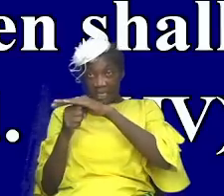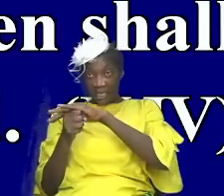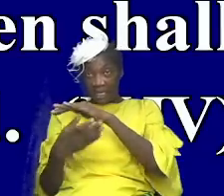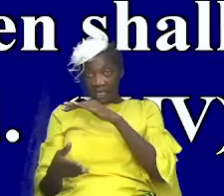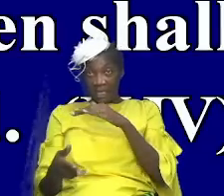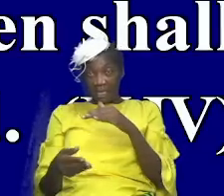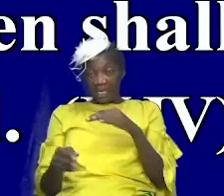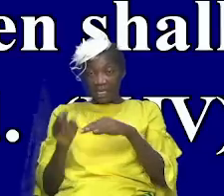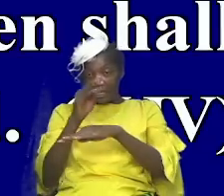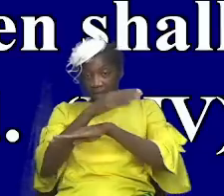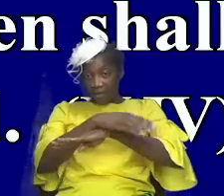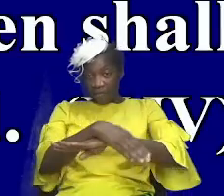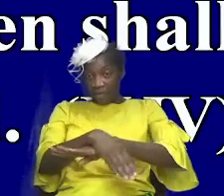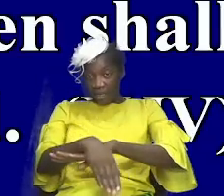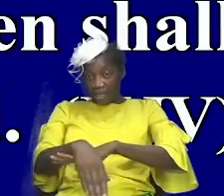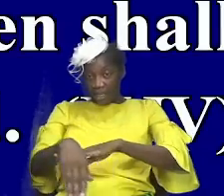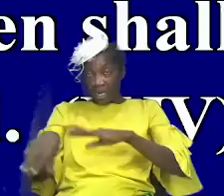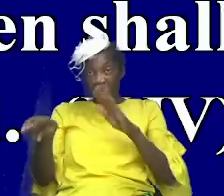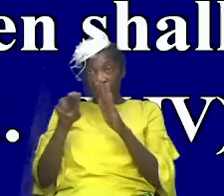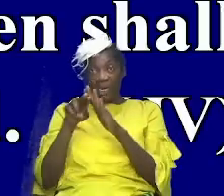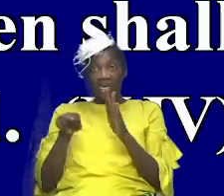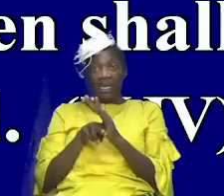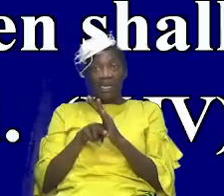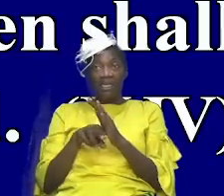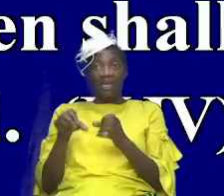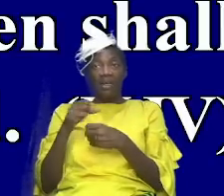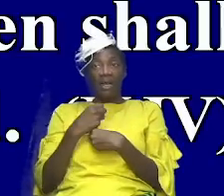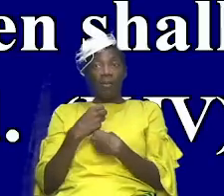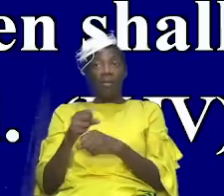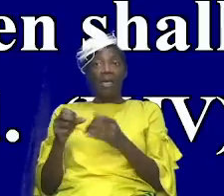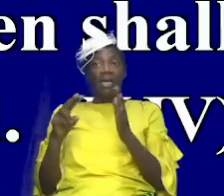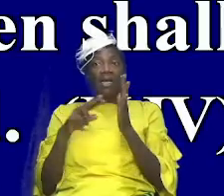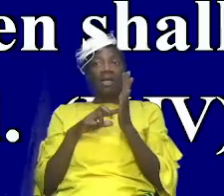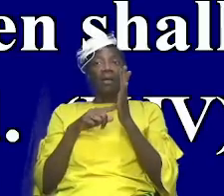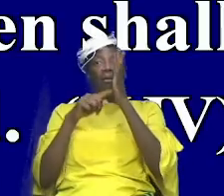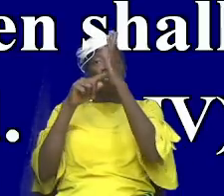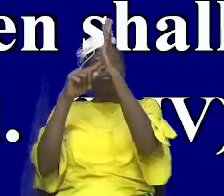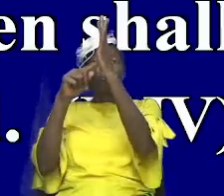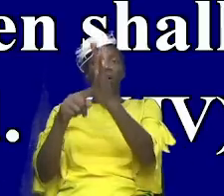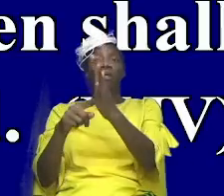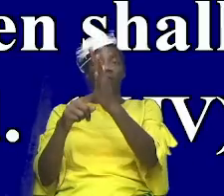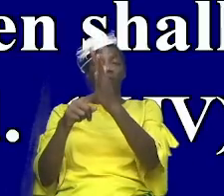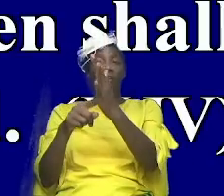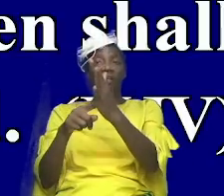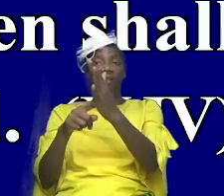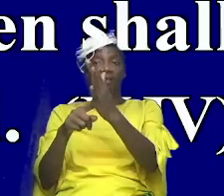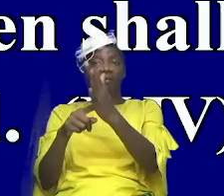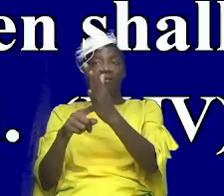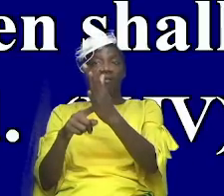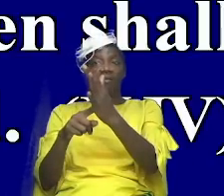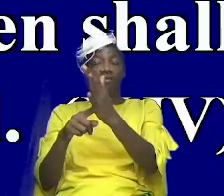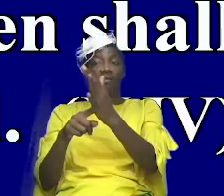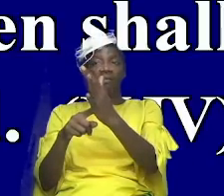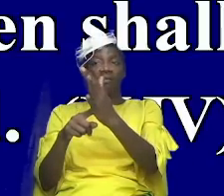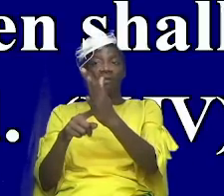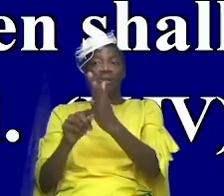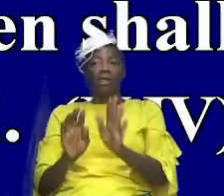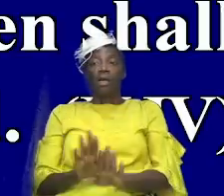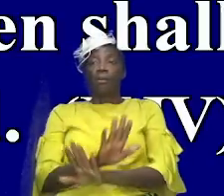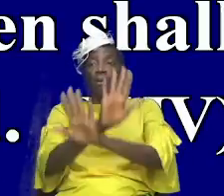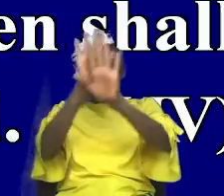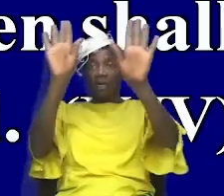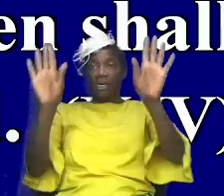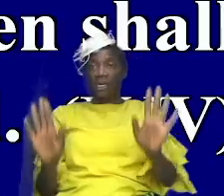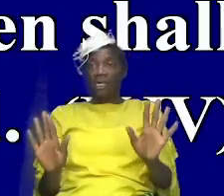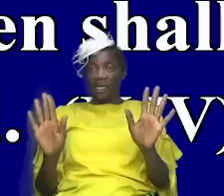of darkness and will make manifest and will make plain and will